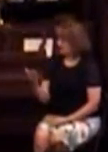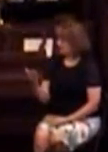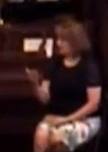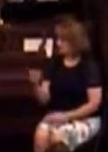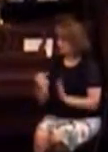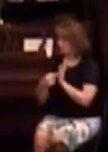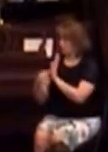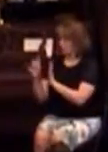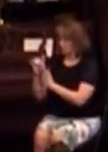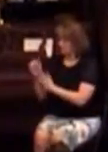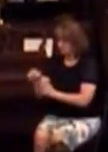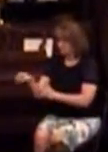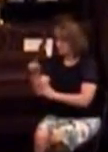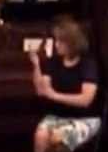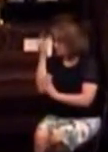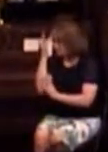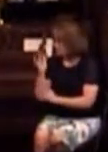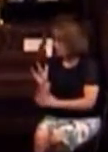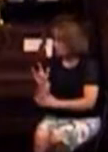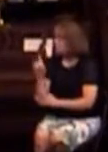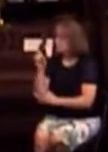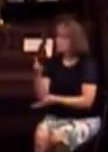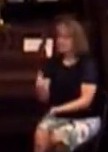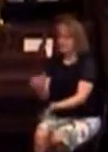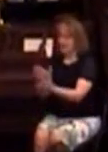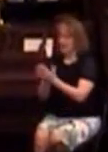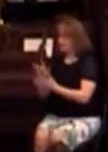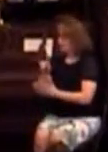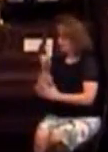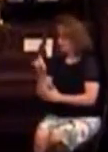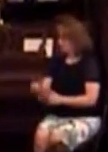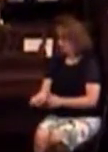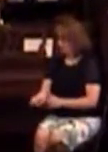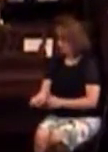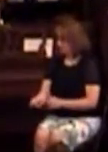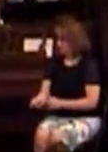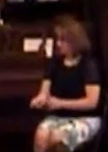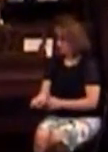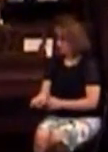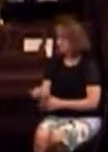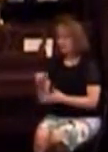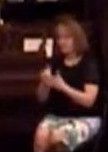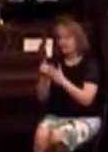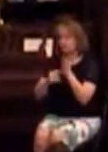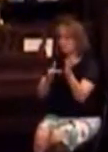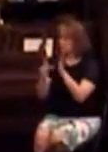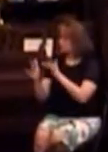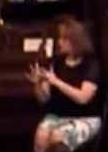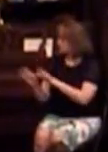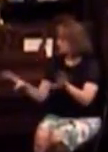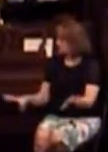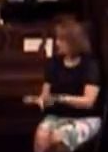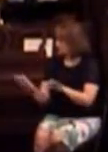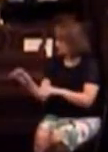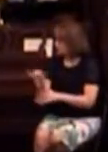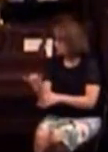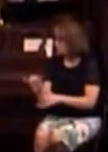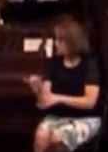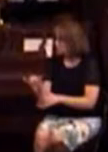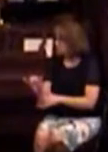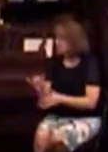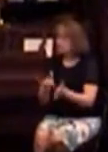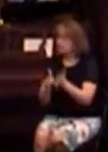questions. Ask questions here. You got to ask questions. That's what Jesus was doing. Jesus was, in this